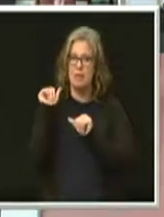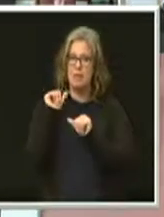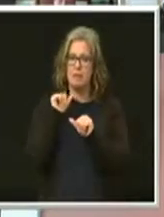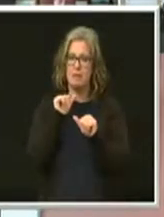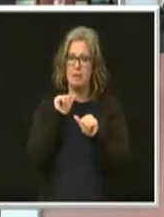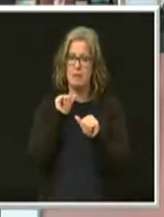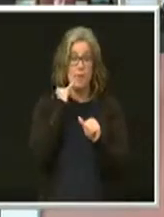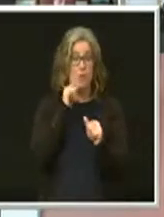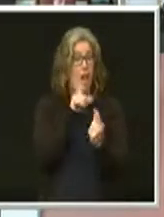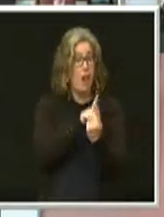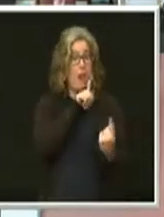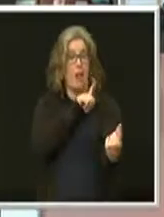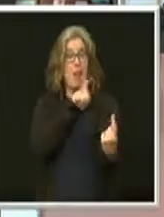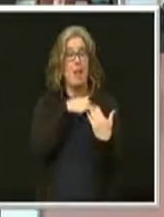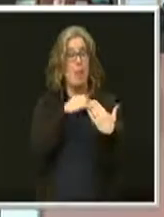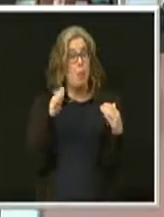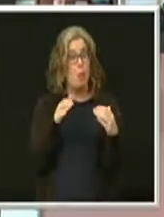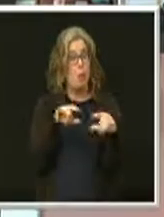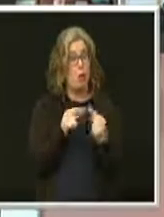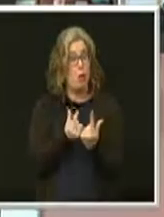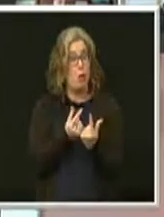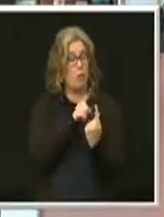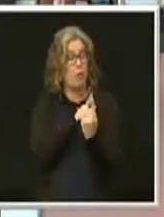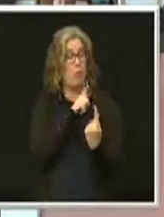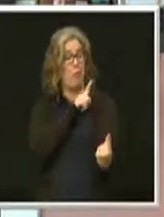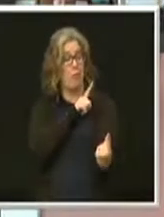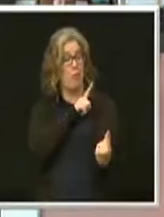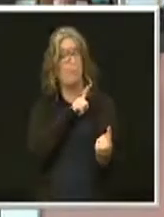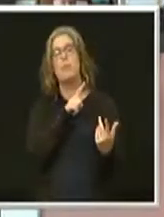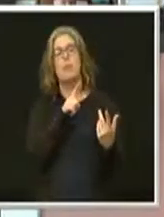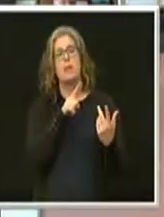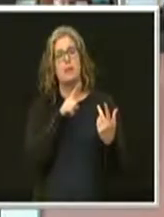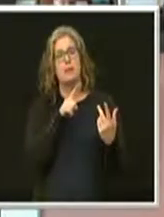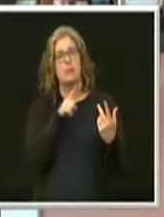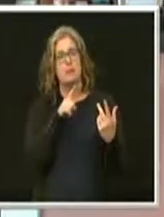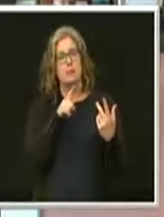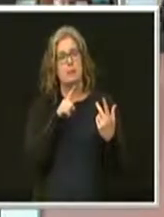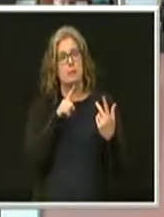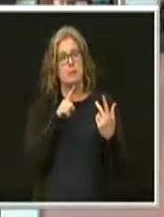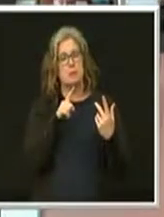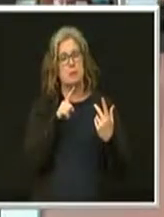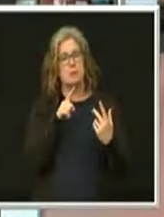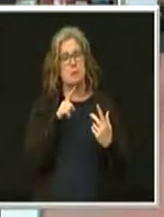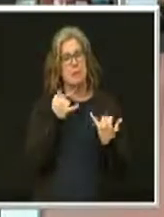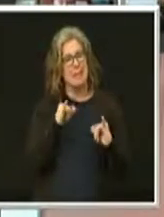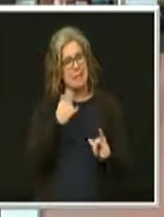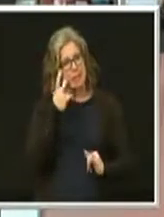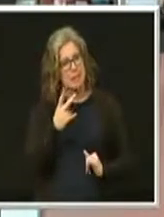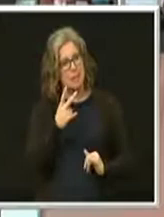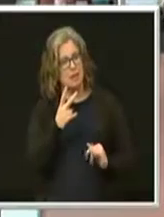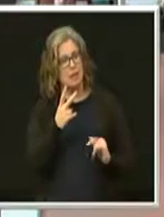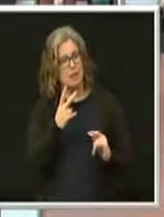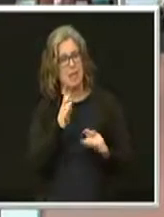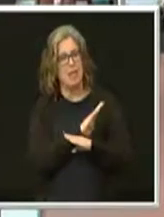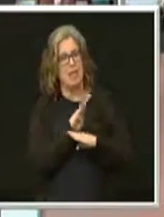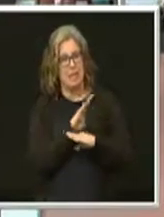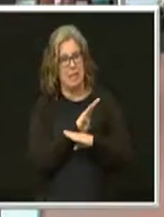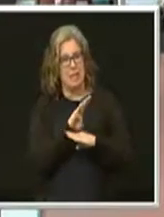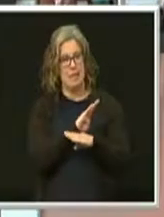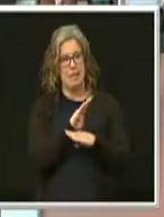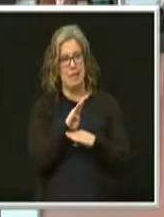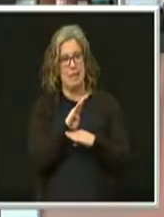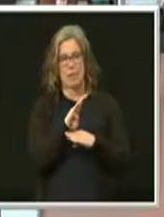feet apart from each other, even if it's a smaller gathering in a park or what have you. Also, we're still seeing reports of businesses